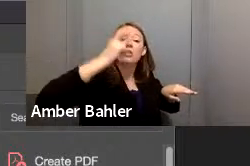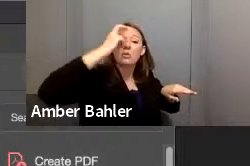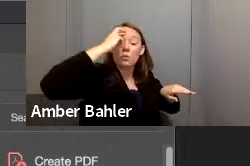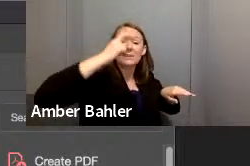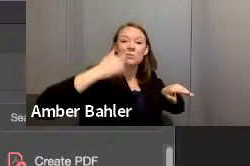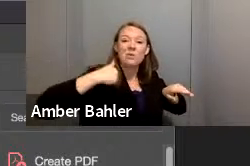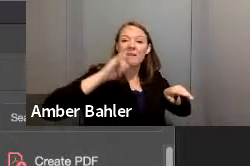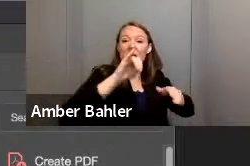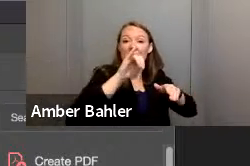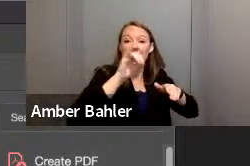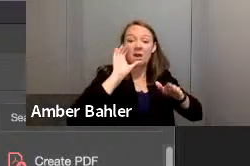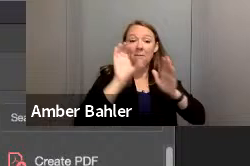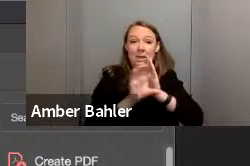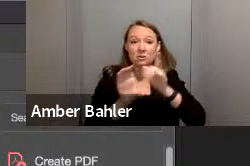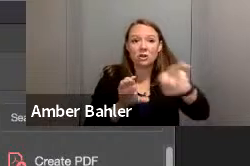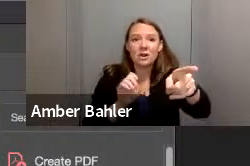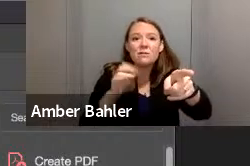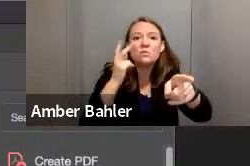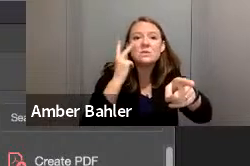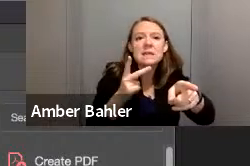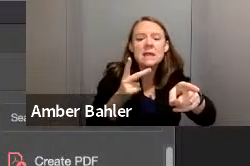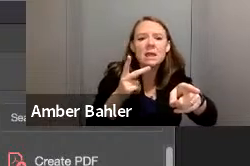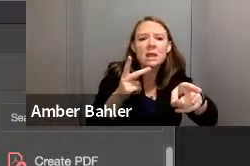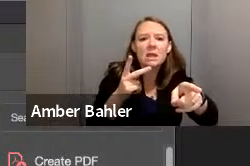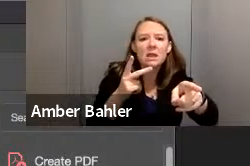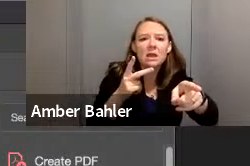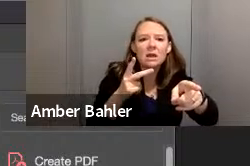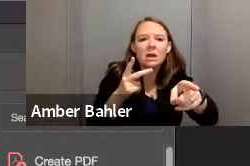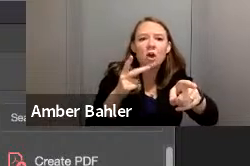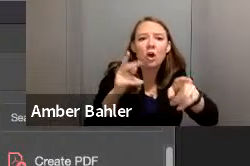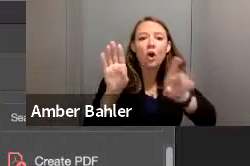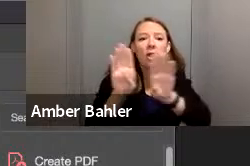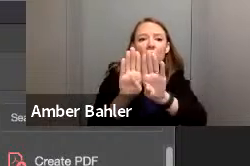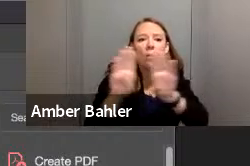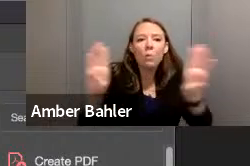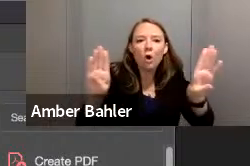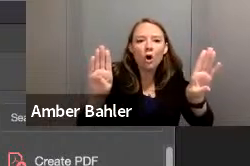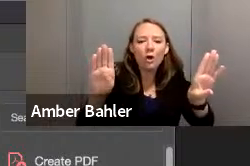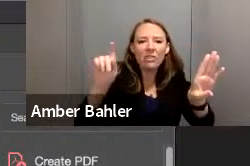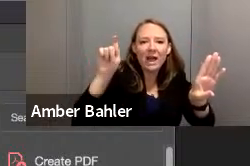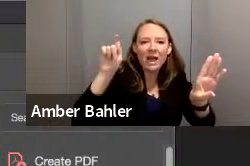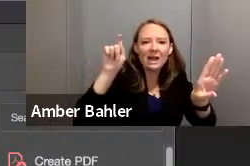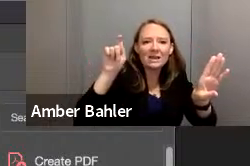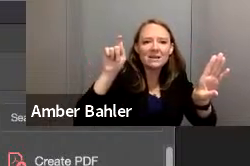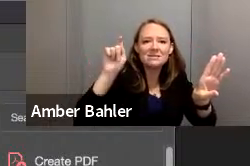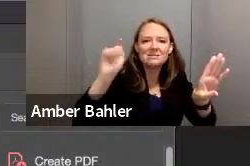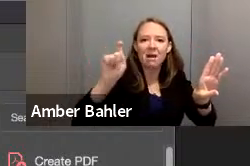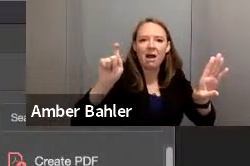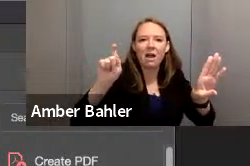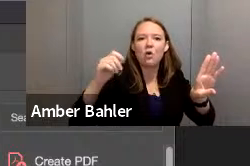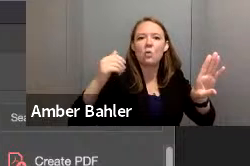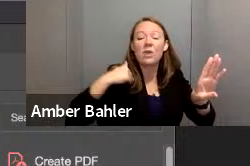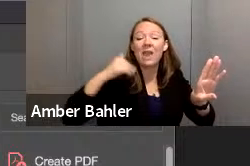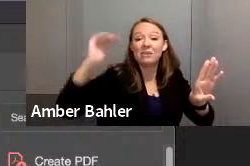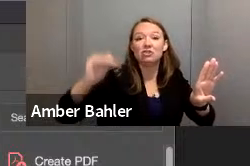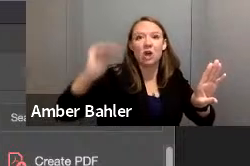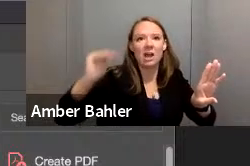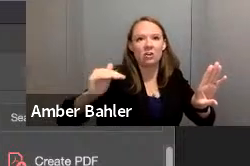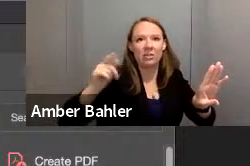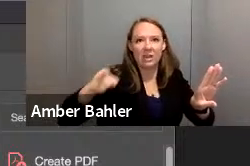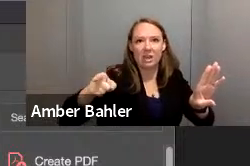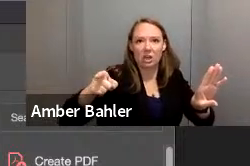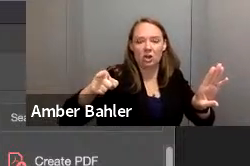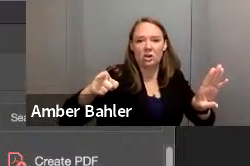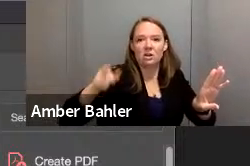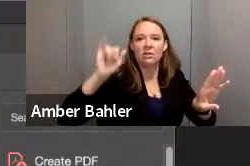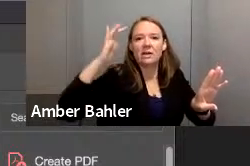renderings here is if you can see that little dot above the wall, there's actually a child behind there. And that's why we